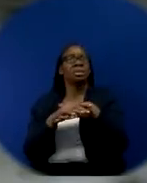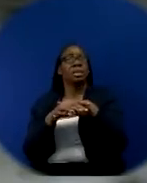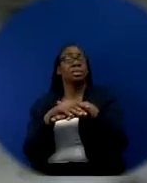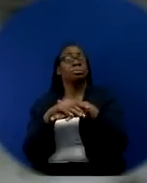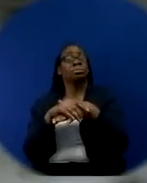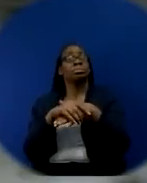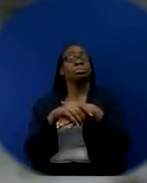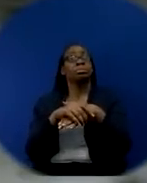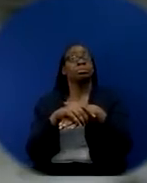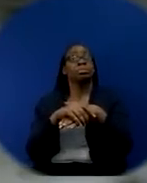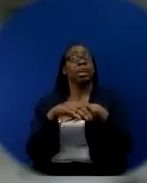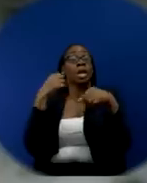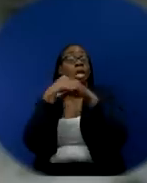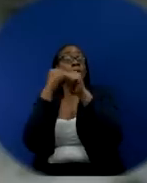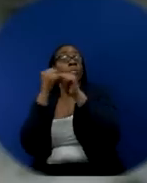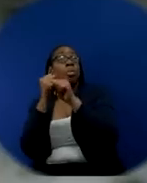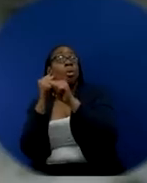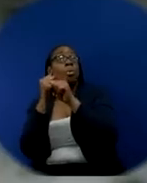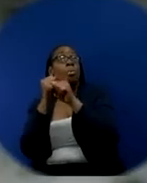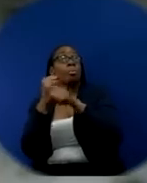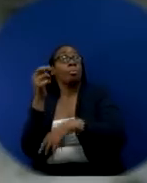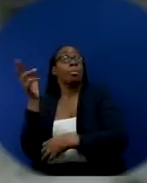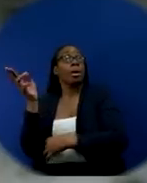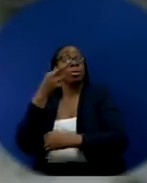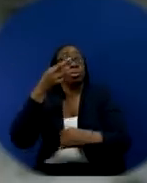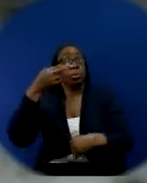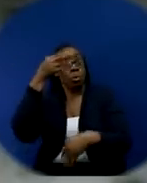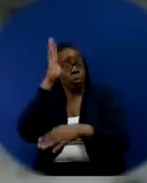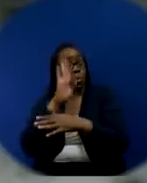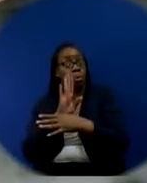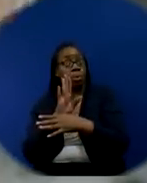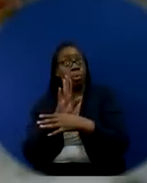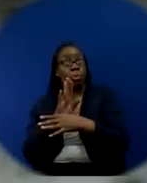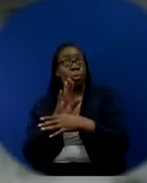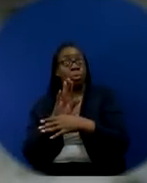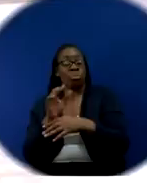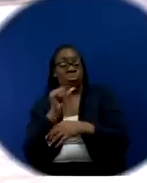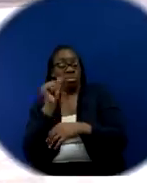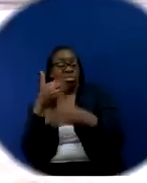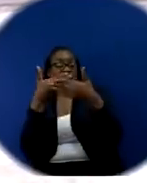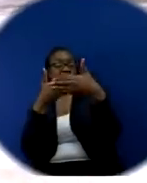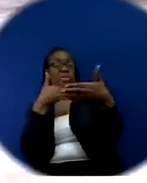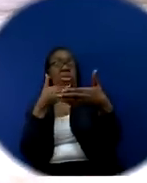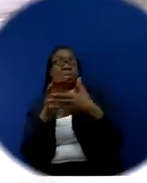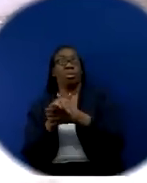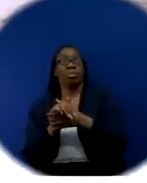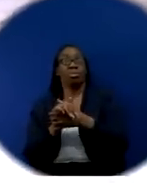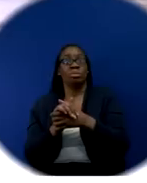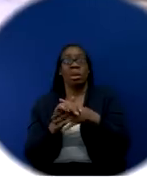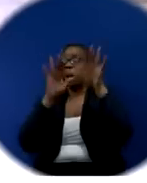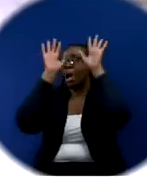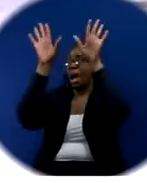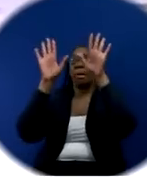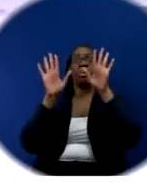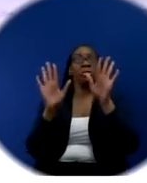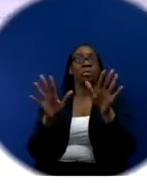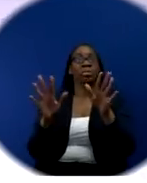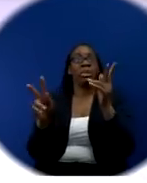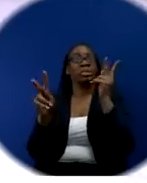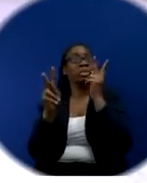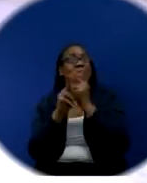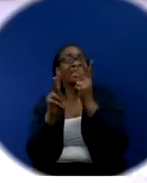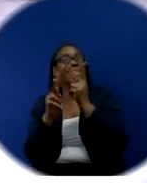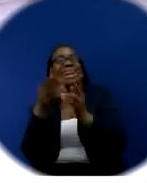of fact, he will make room for the folk you think don't deserve room. And I'm so grateful that that's the kind of God